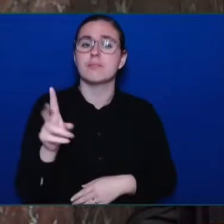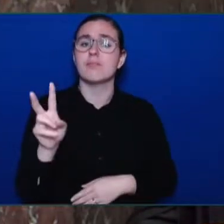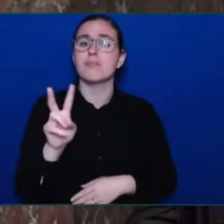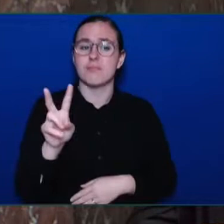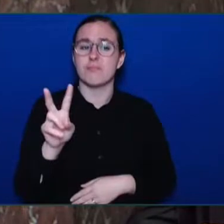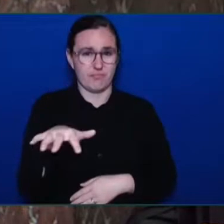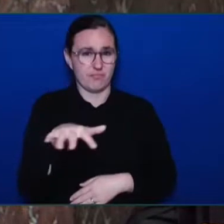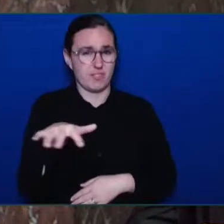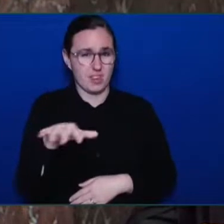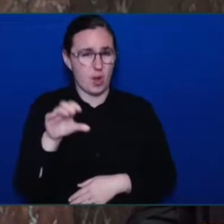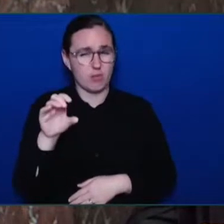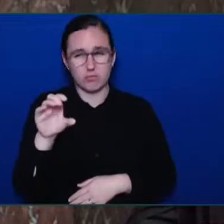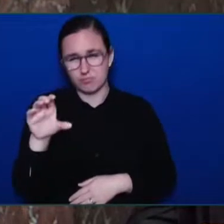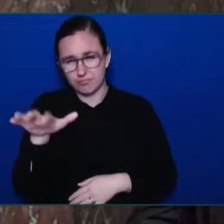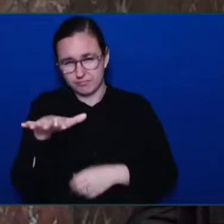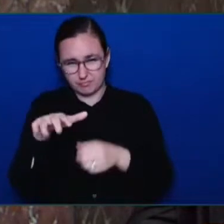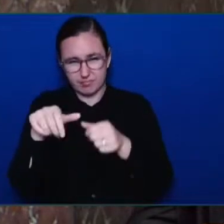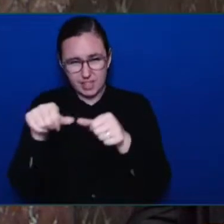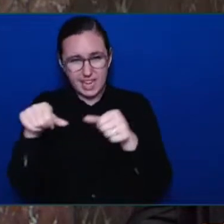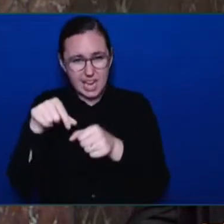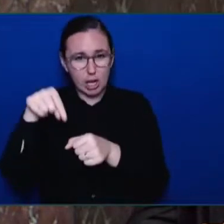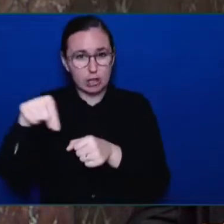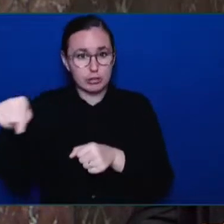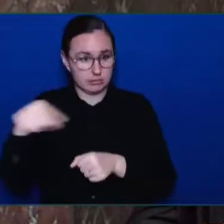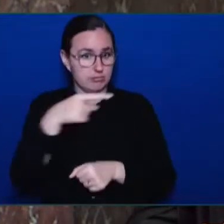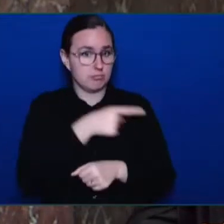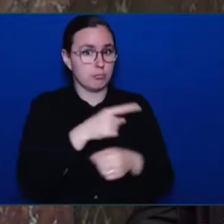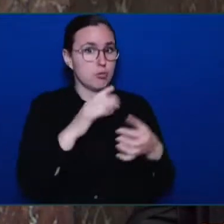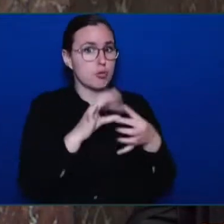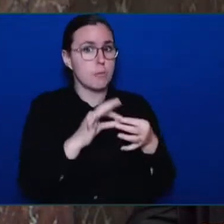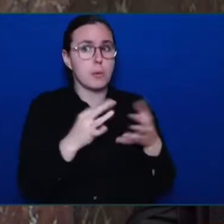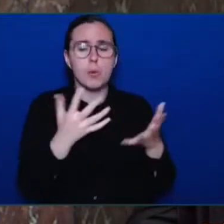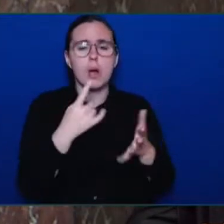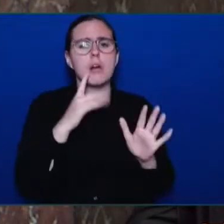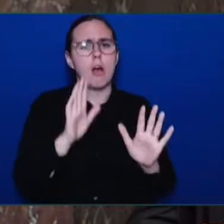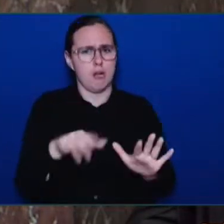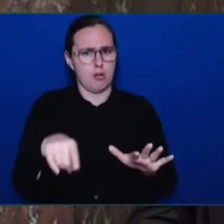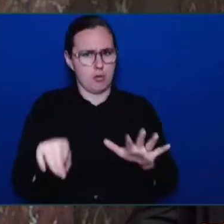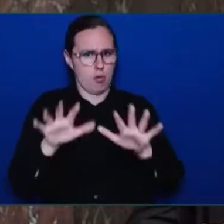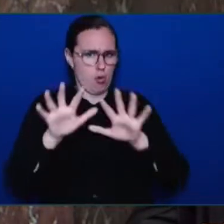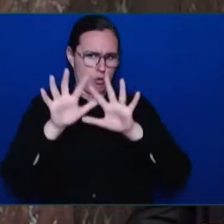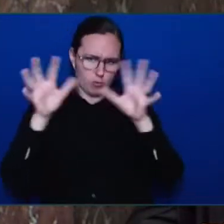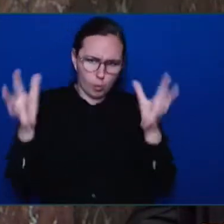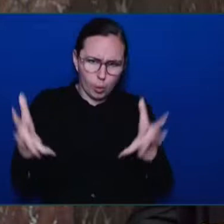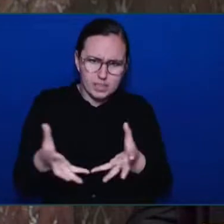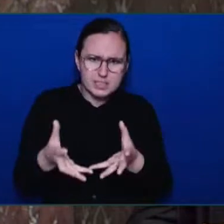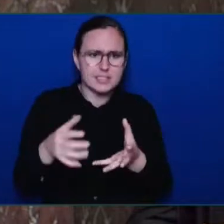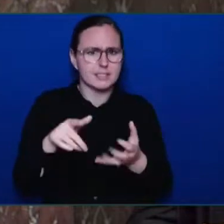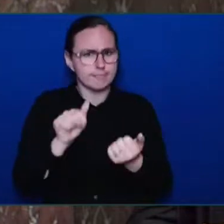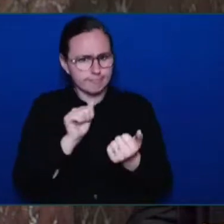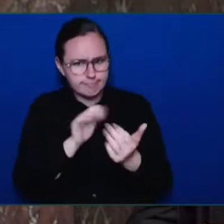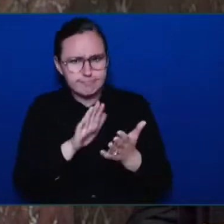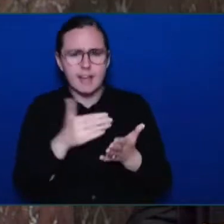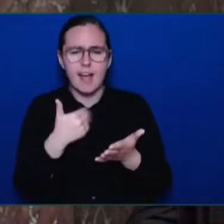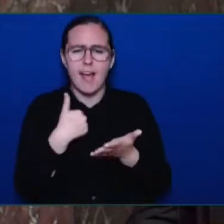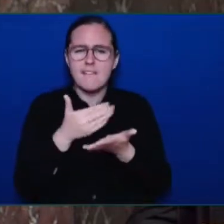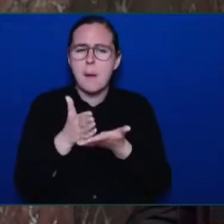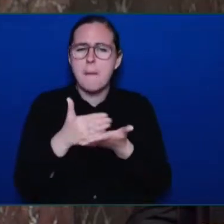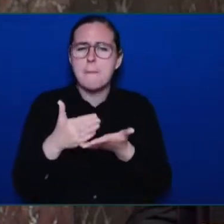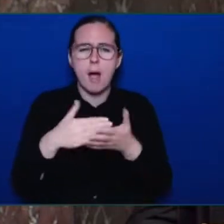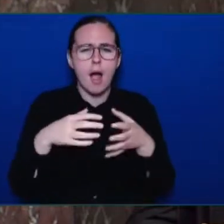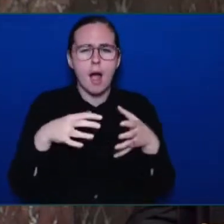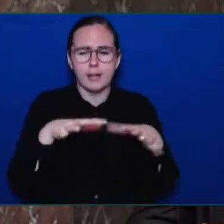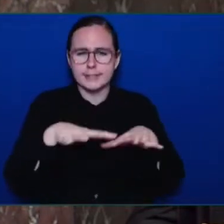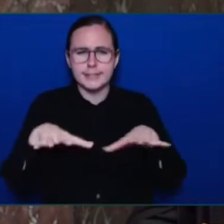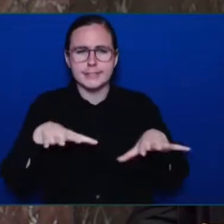this is a comprehensive and constructive plan. Multiple elements respond directly to local government requests. Mr. Speaker, we think we are